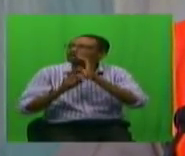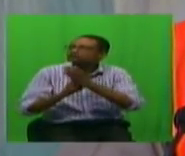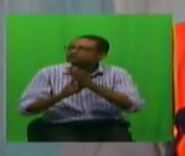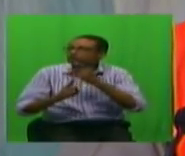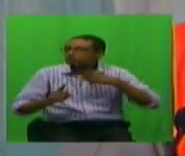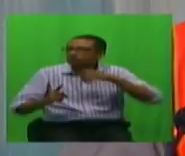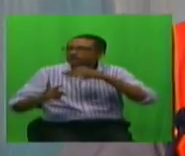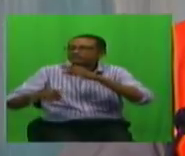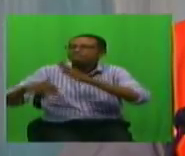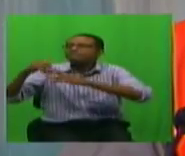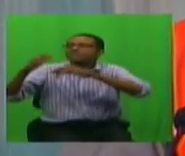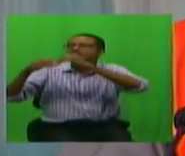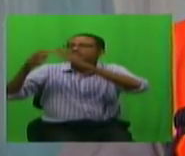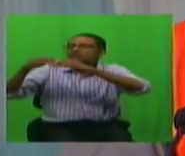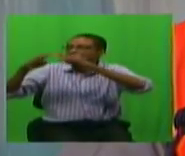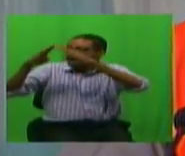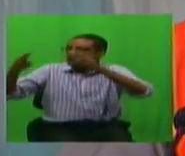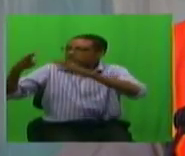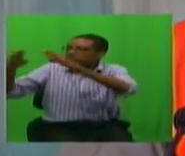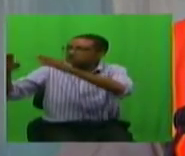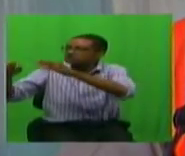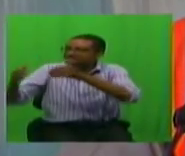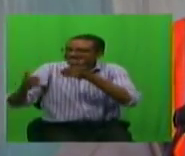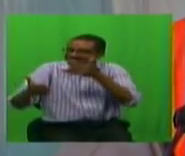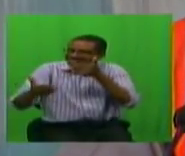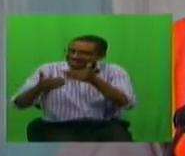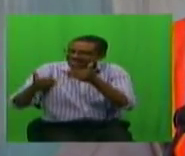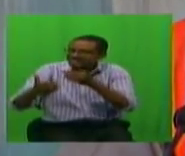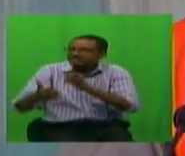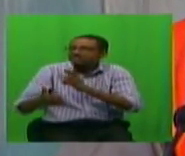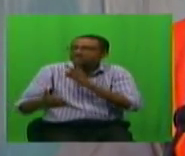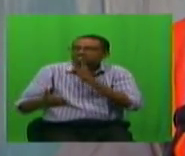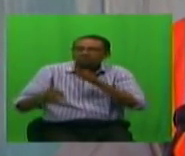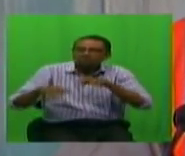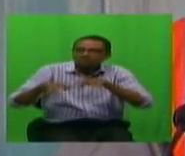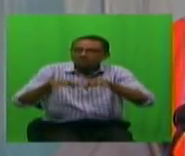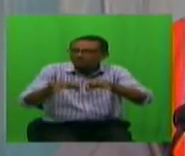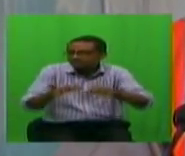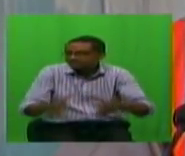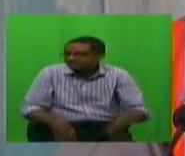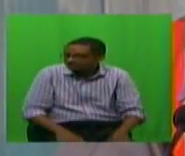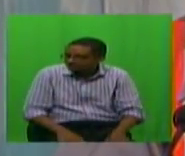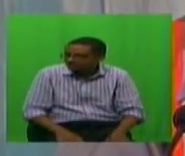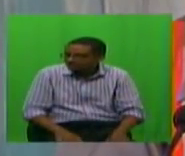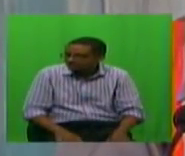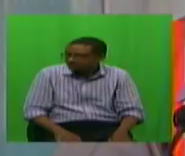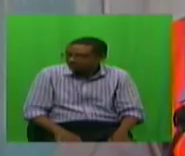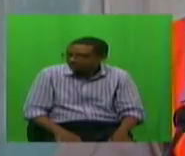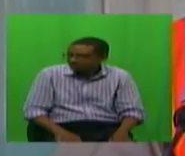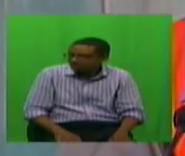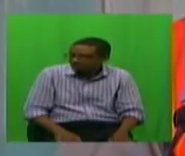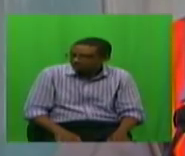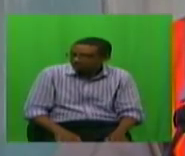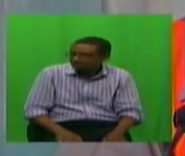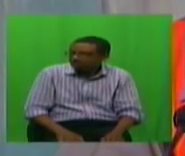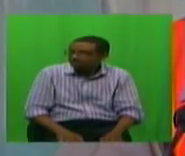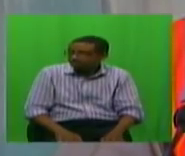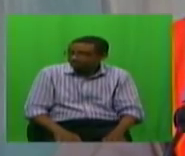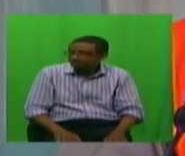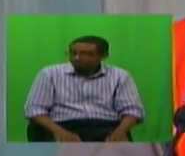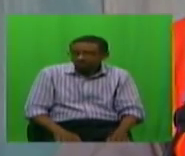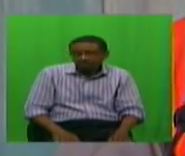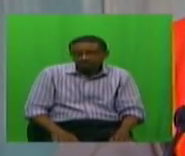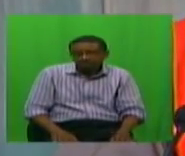villages next to the rivers. How are we going to relocate these villages now? One of I think it's Royal Haskell study for the